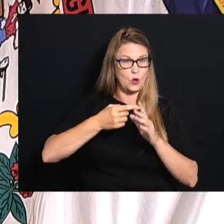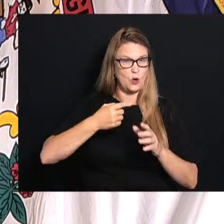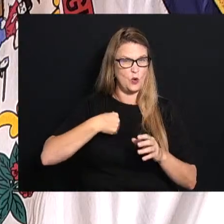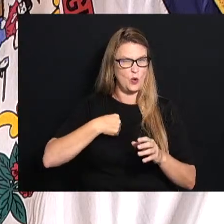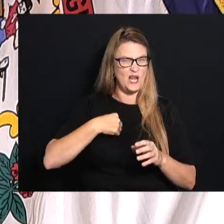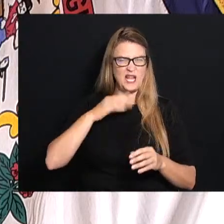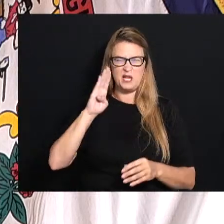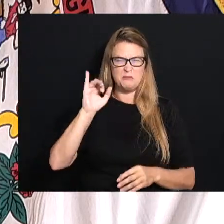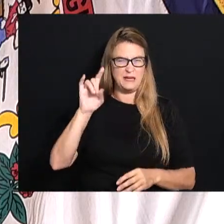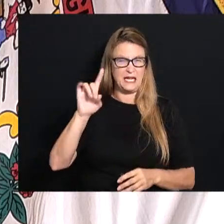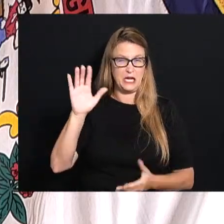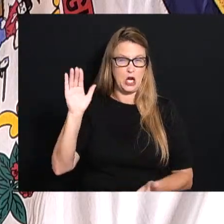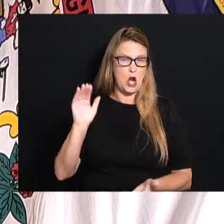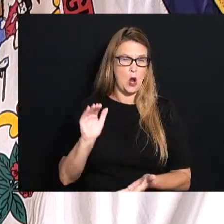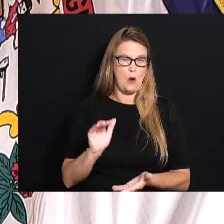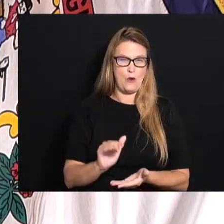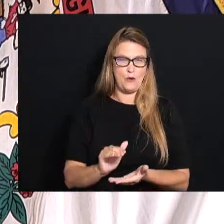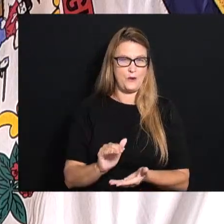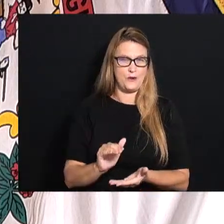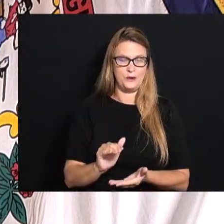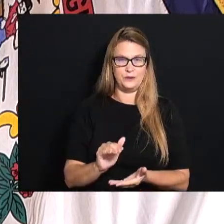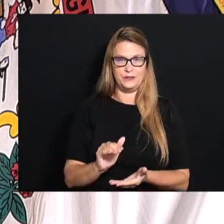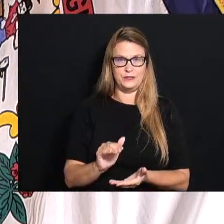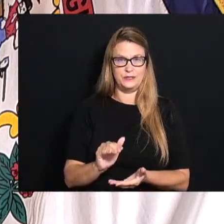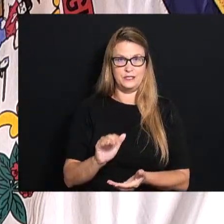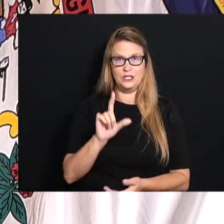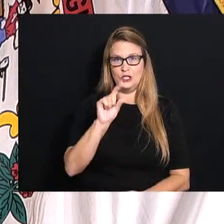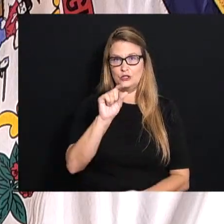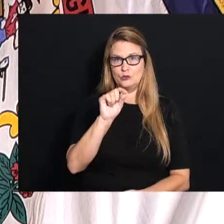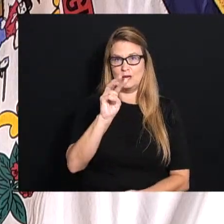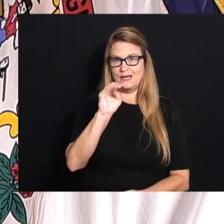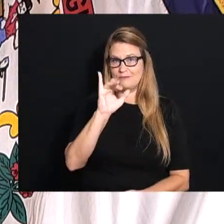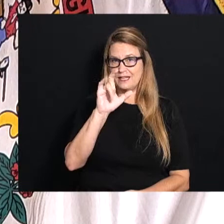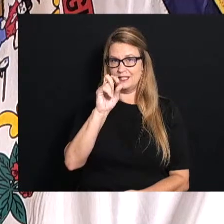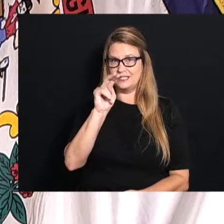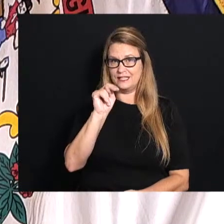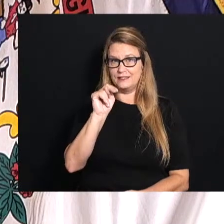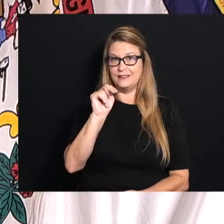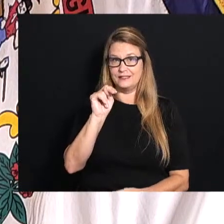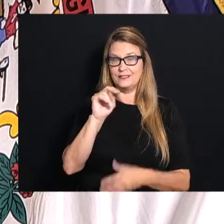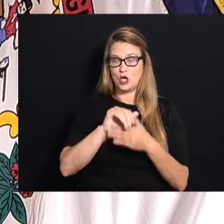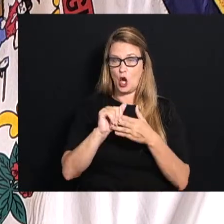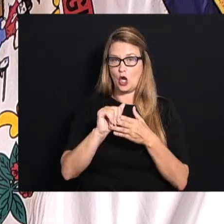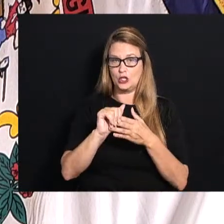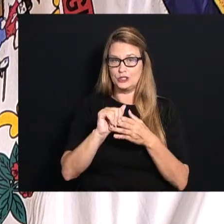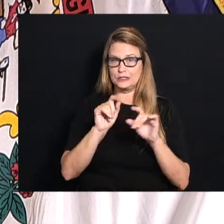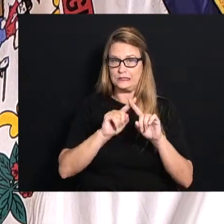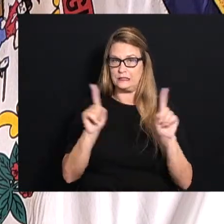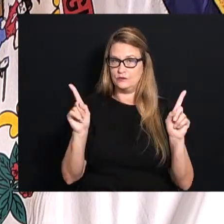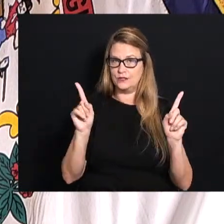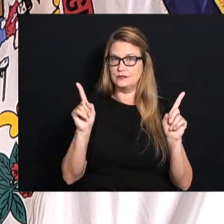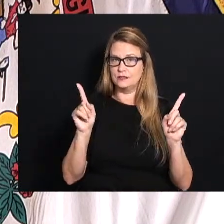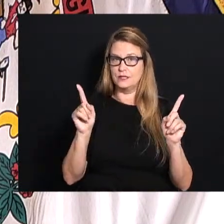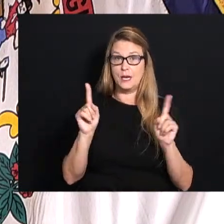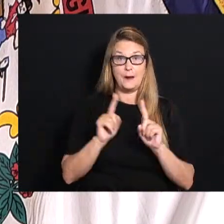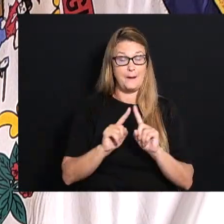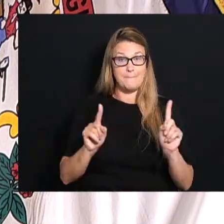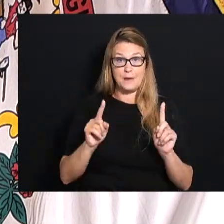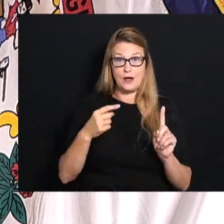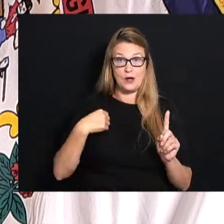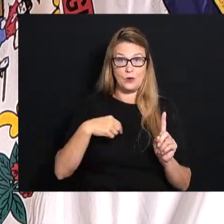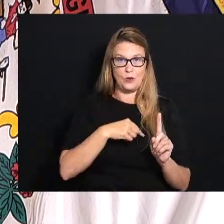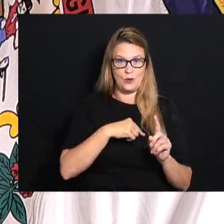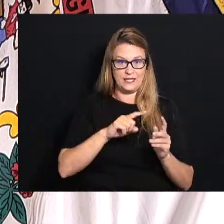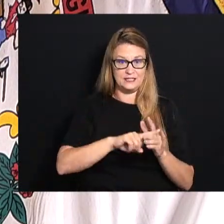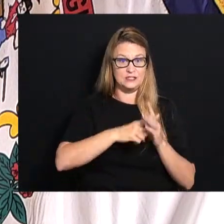really low. The next closest bidder to us was $20 million in the difference. Nevertheless, we started and did the